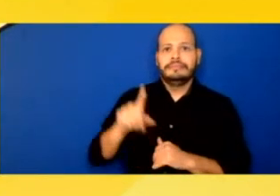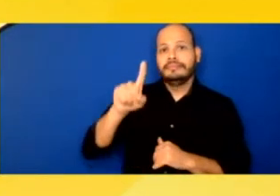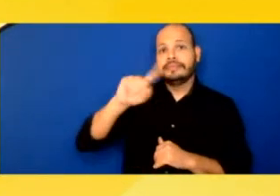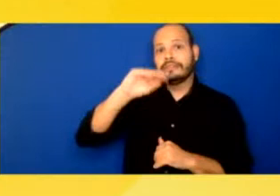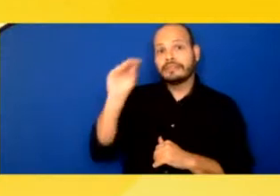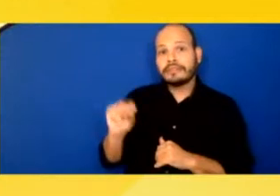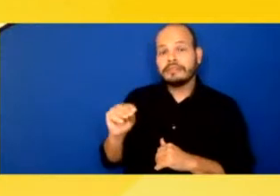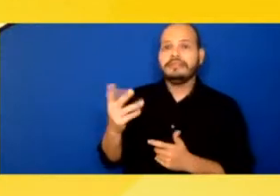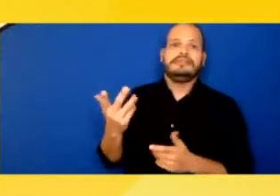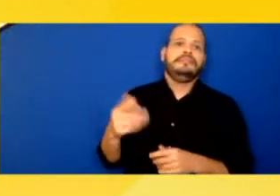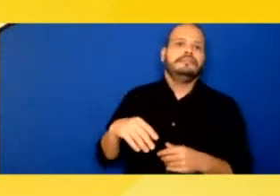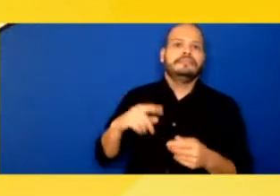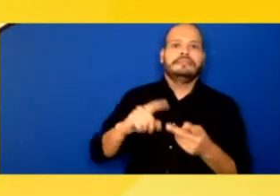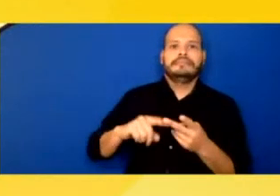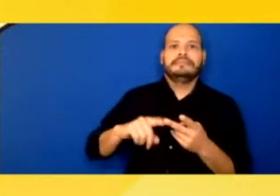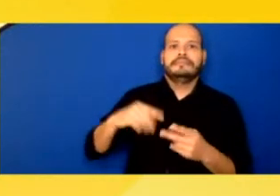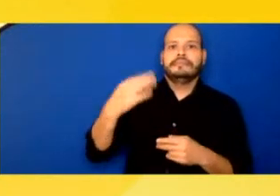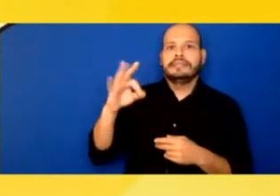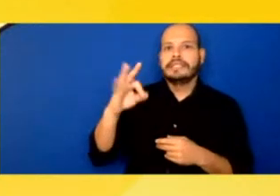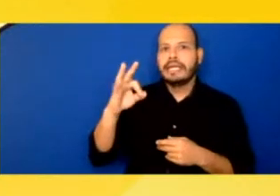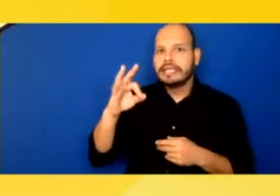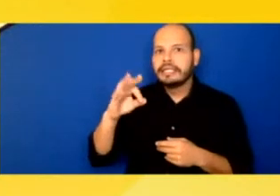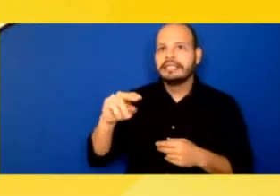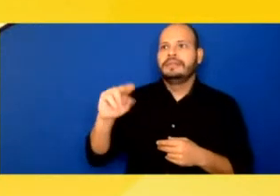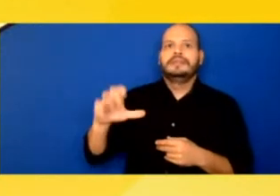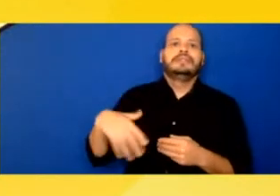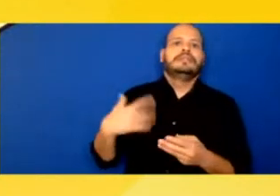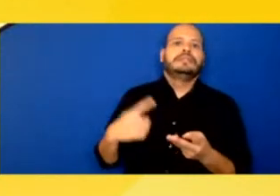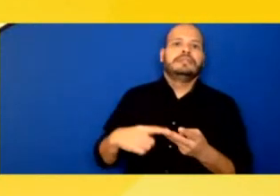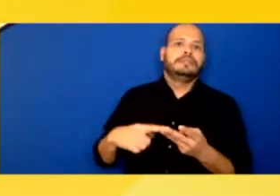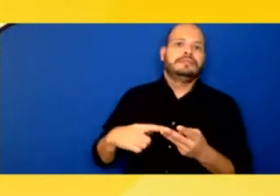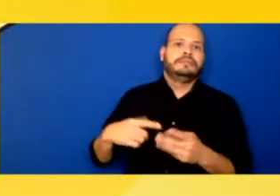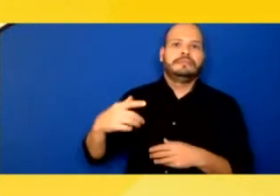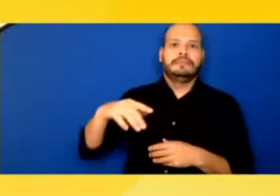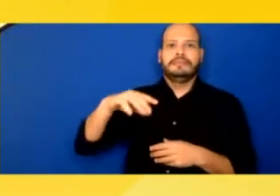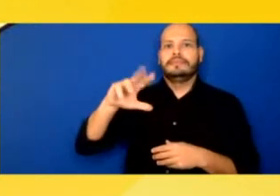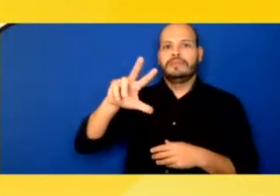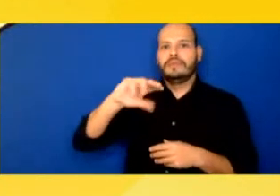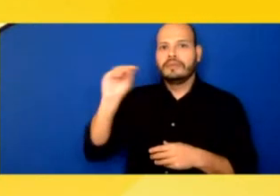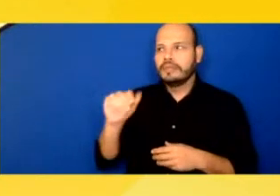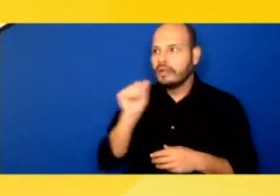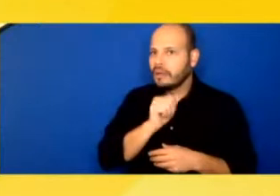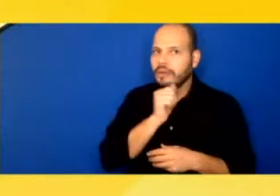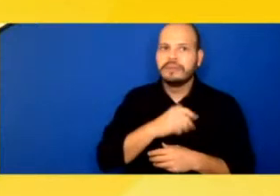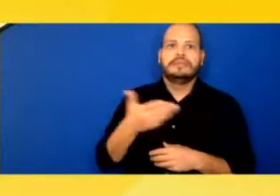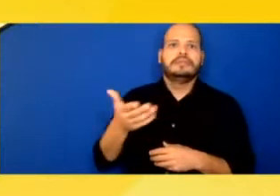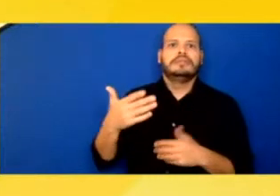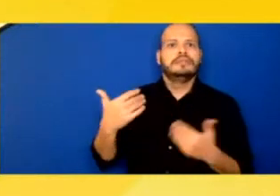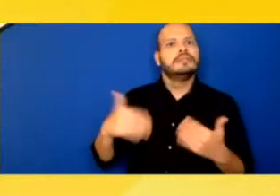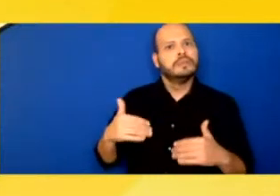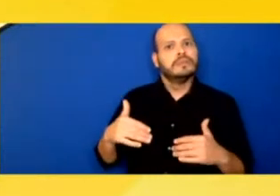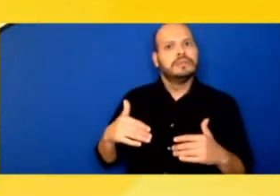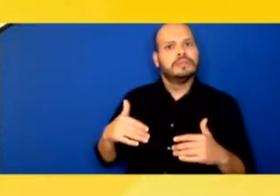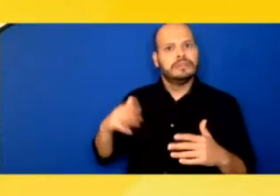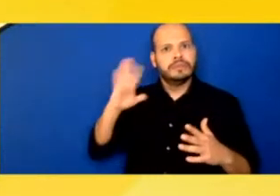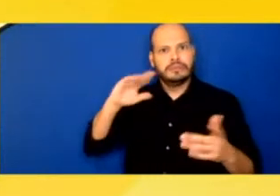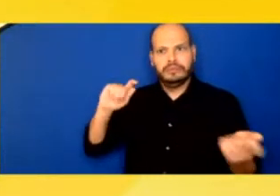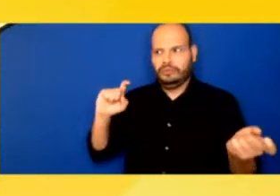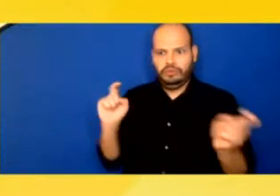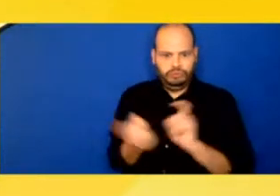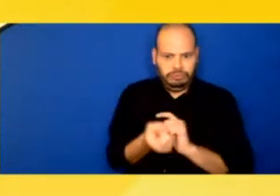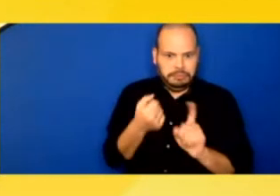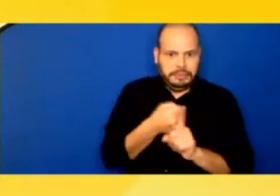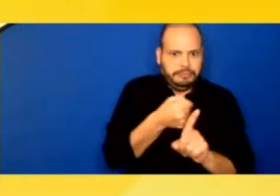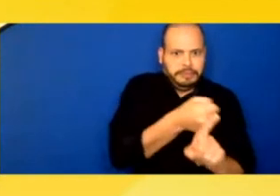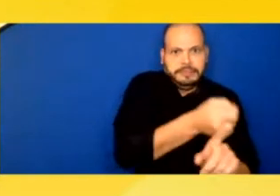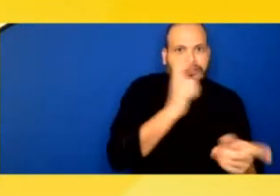Carolina. Just that small percentage would exceed the margin of victory that happened in 2016. You know, I'm talking about Michigan.